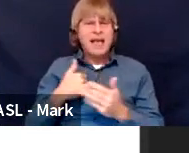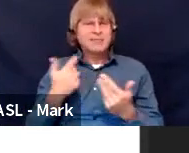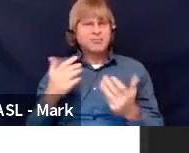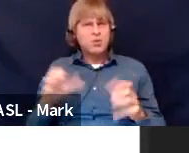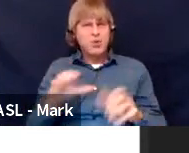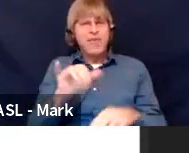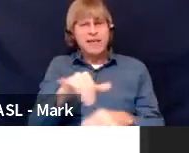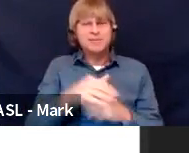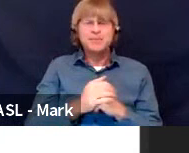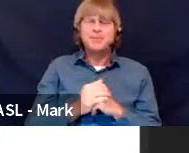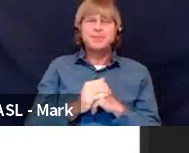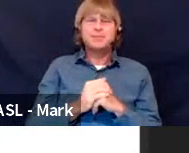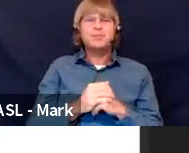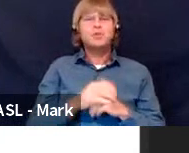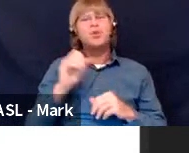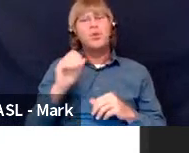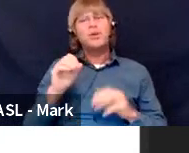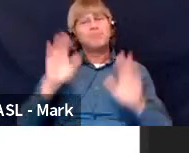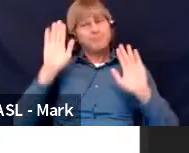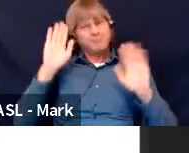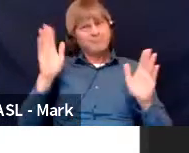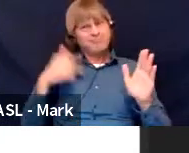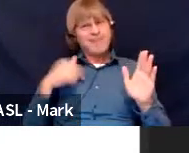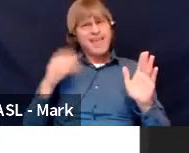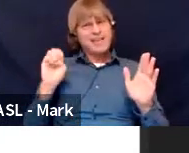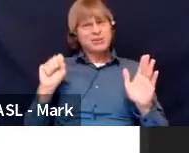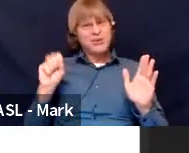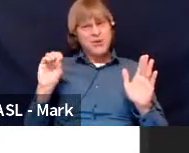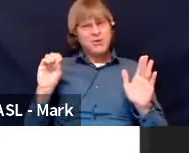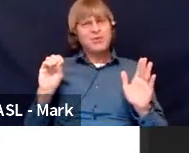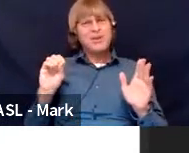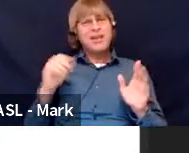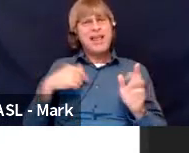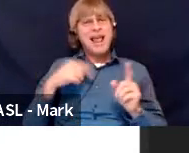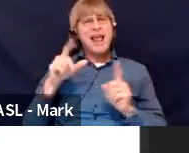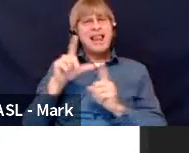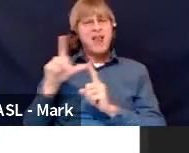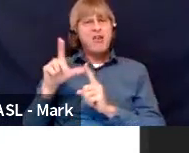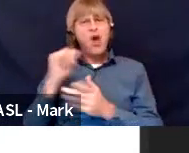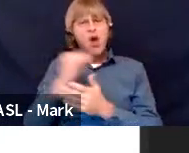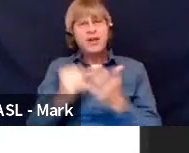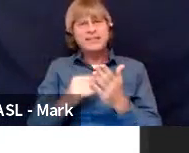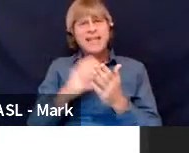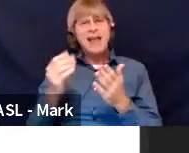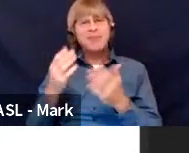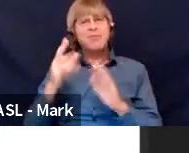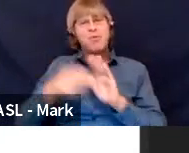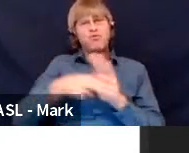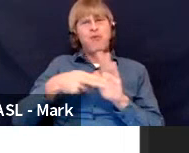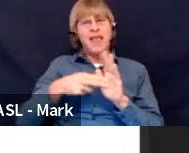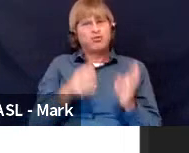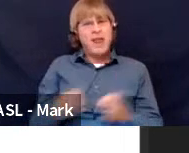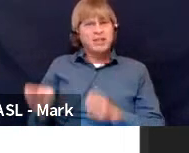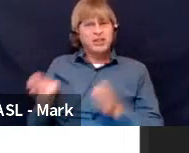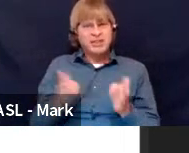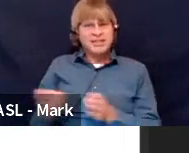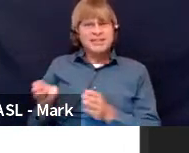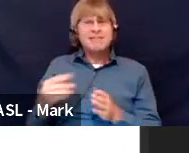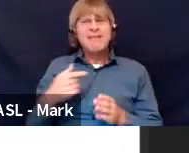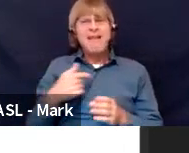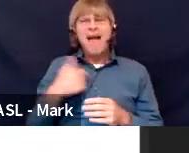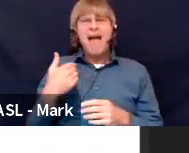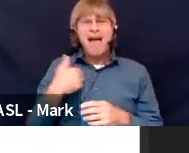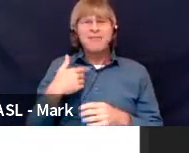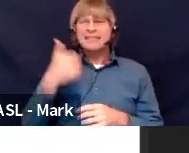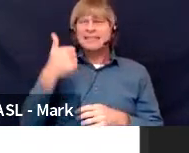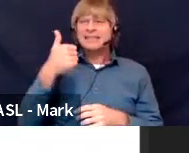that, all right? So again, I'm Eso, a lettering artist and brand strategist. I have 10